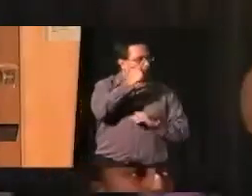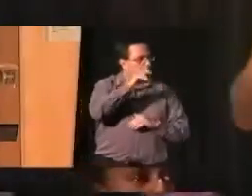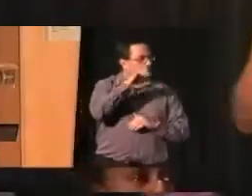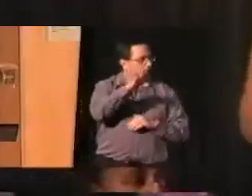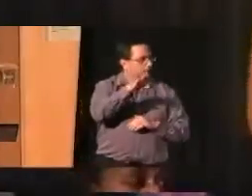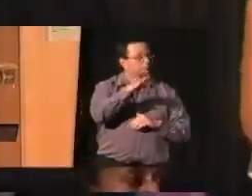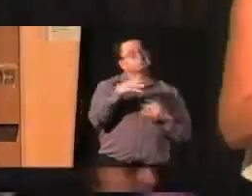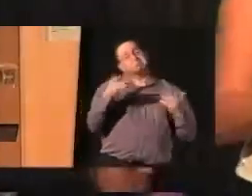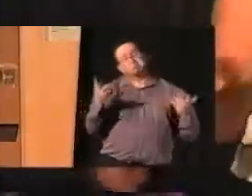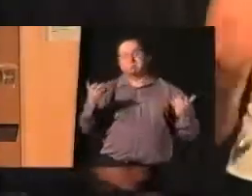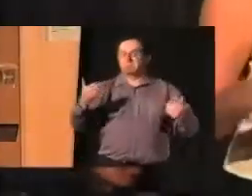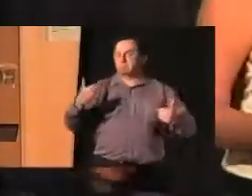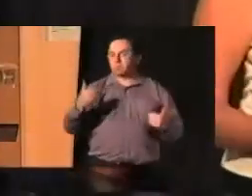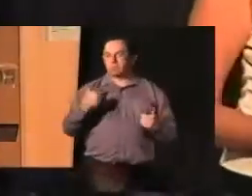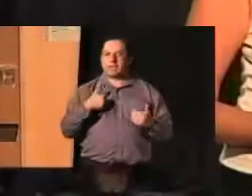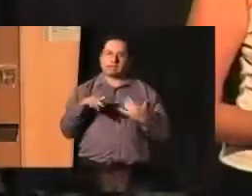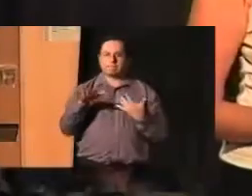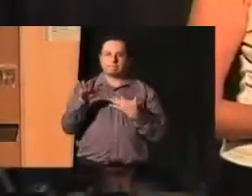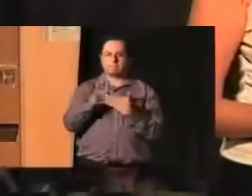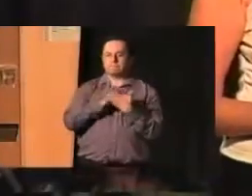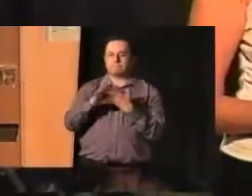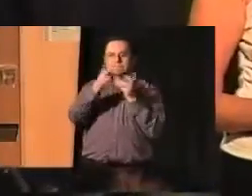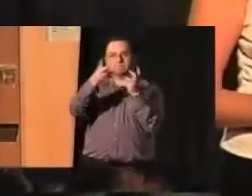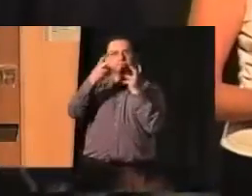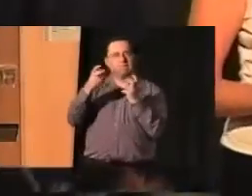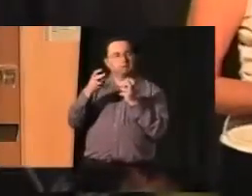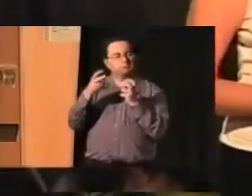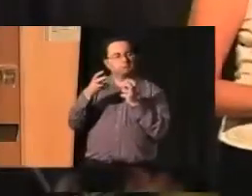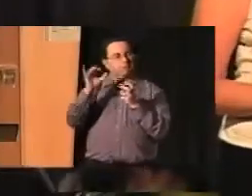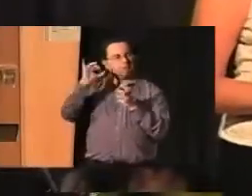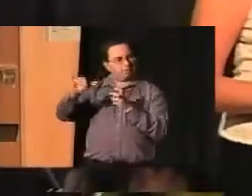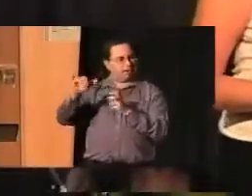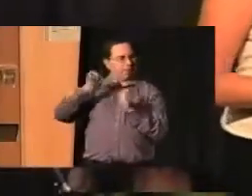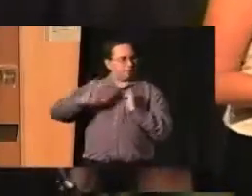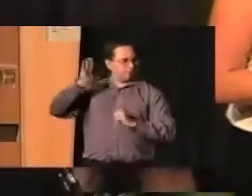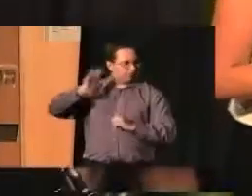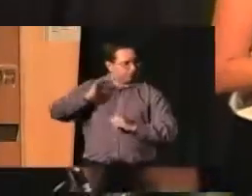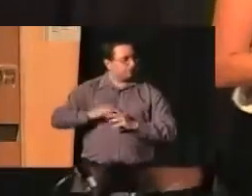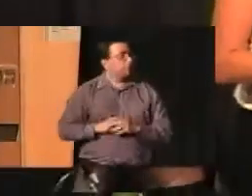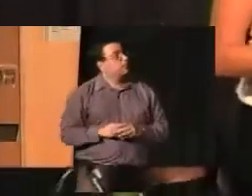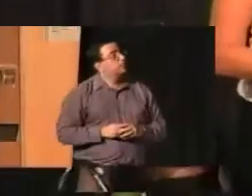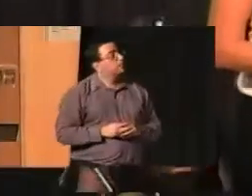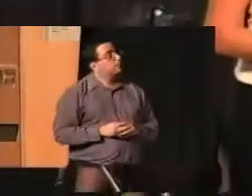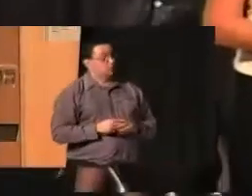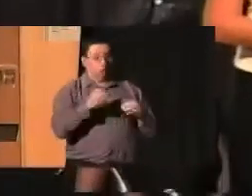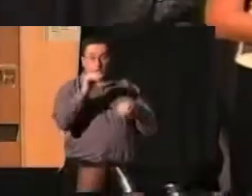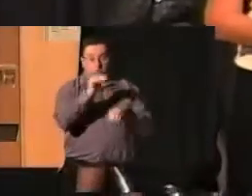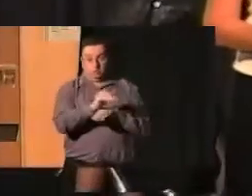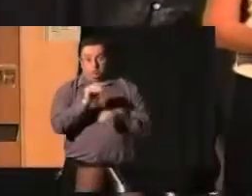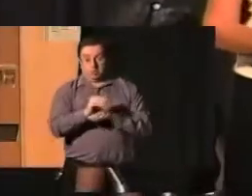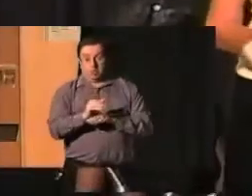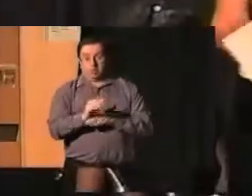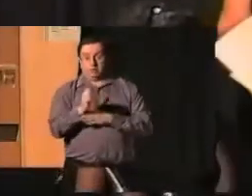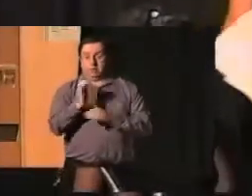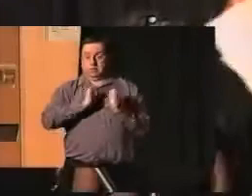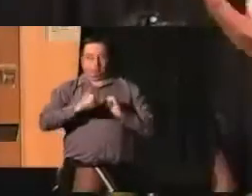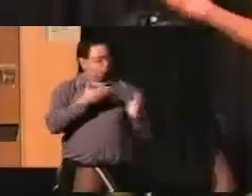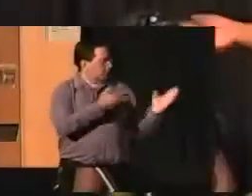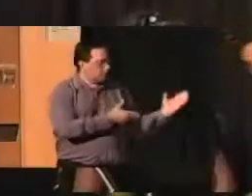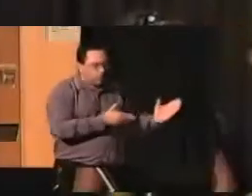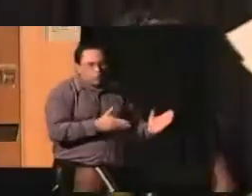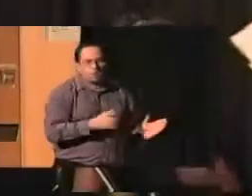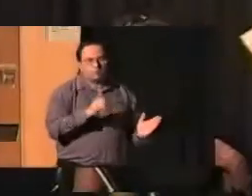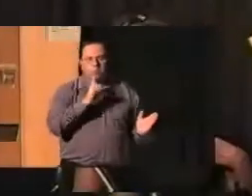got sort of a film version of that this as well. The piece this evening is a